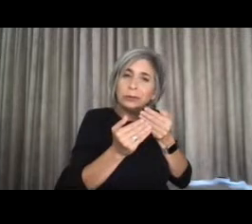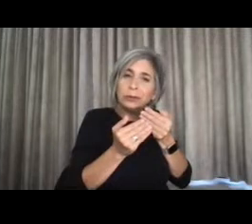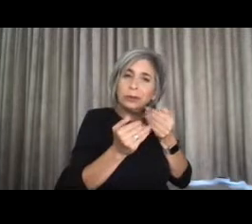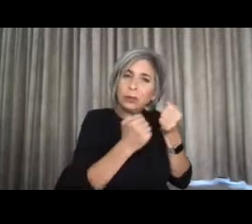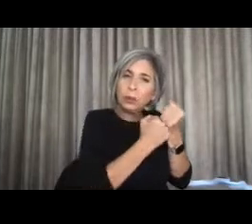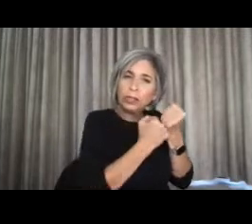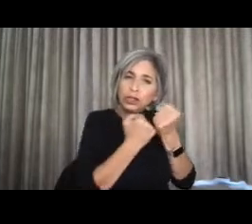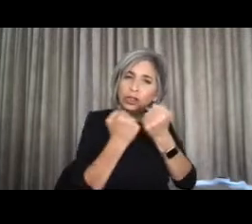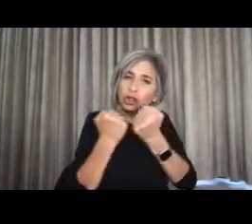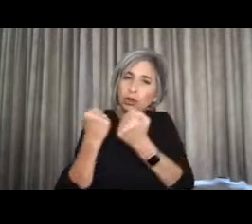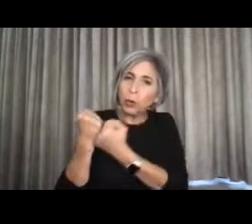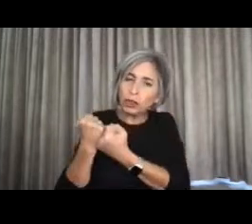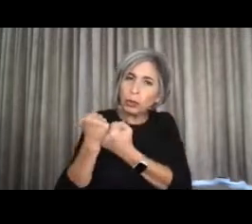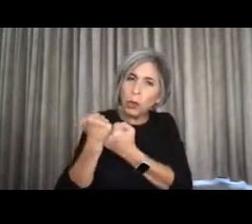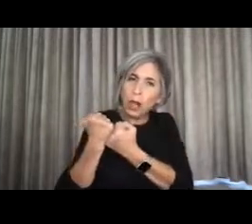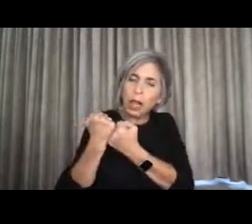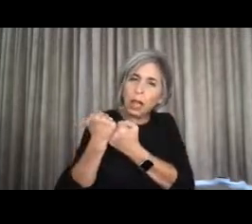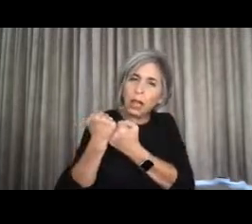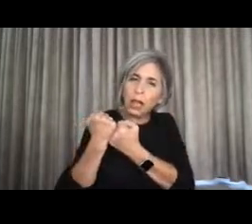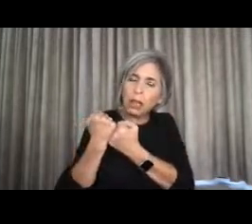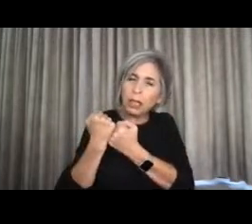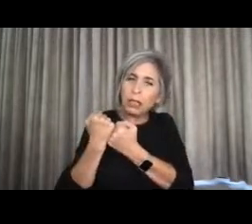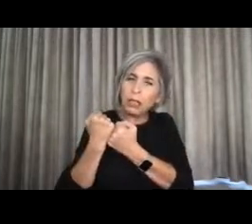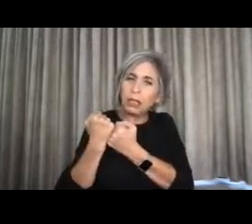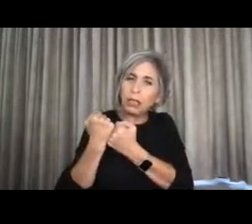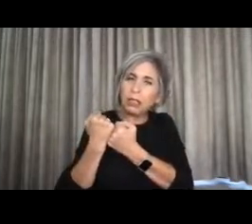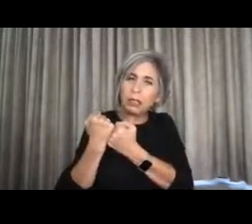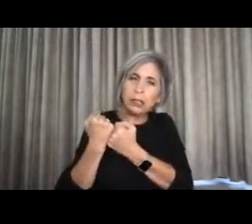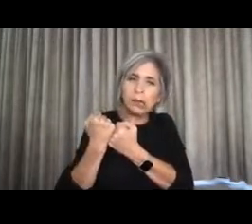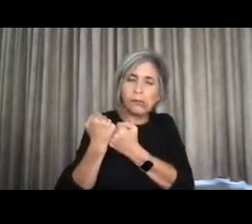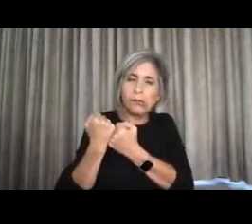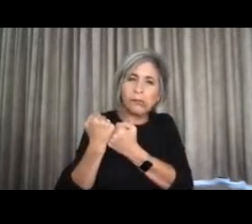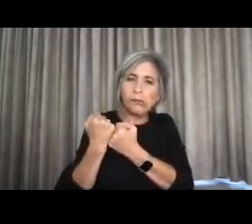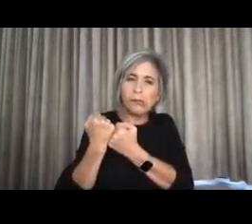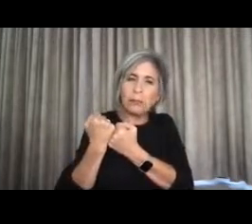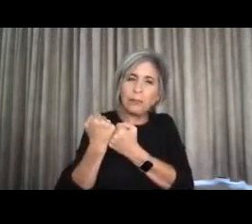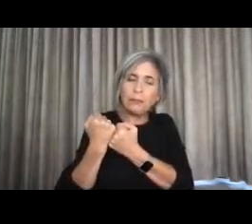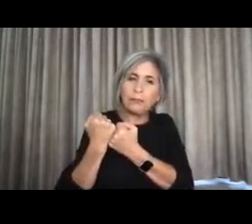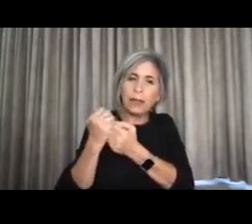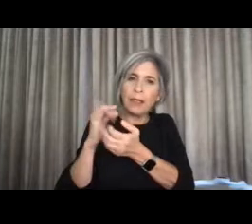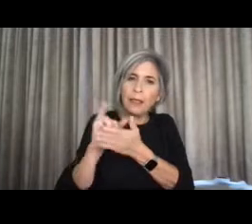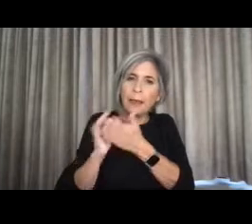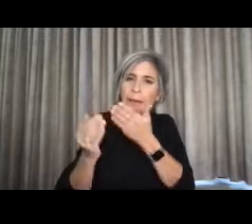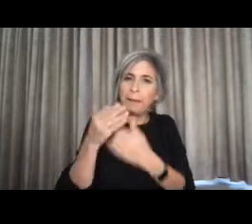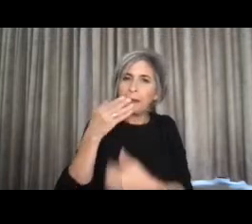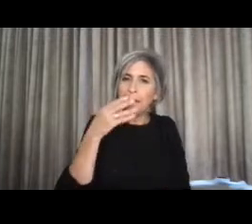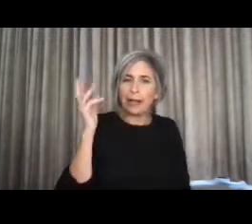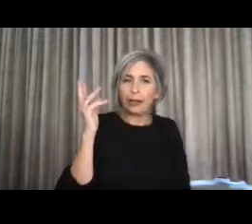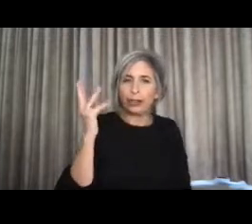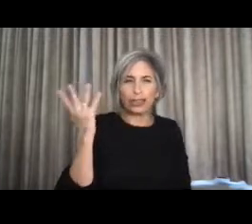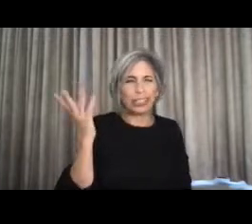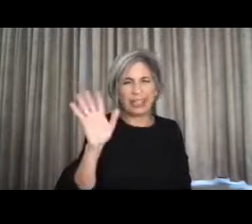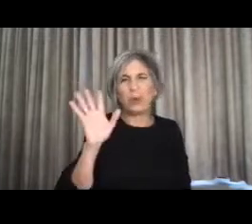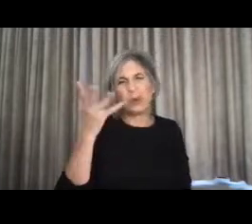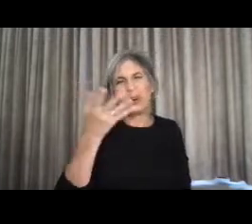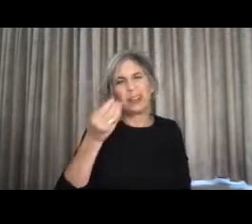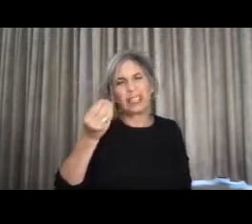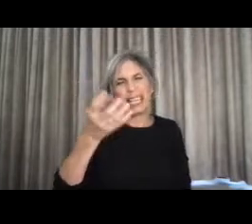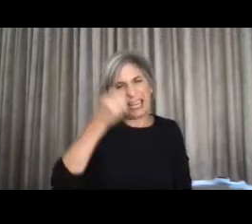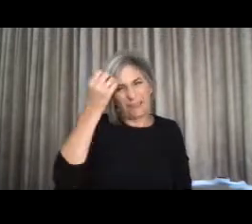structural part may be better. But do not, let us get that information